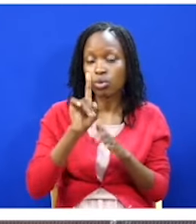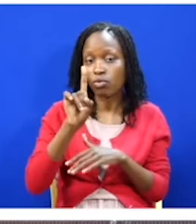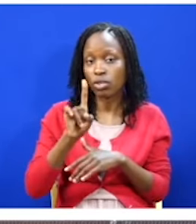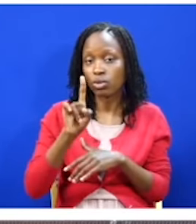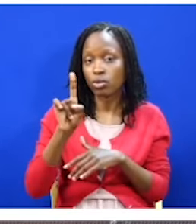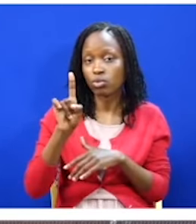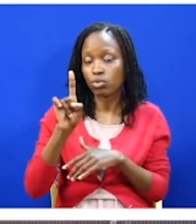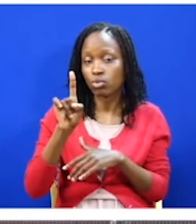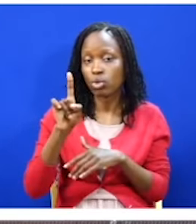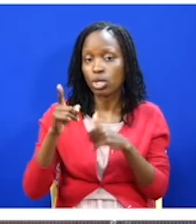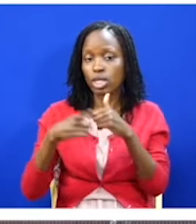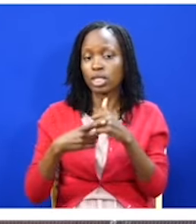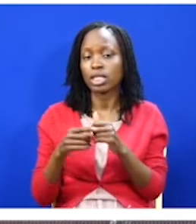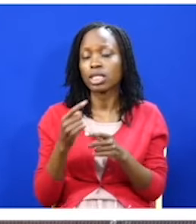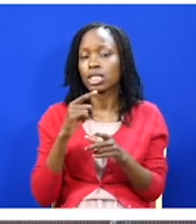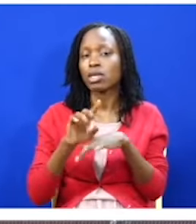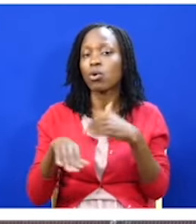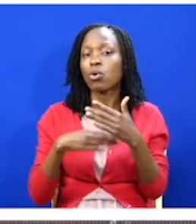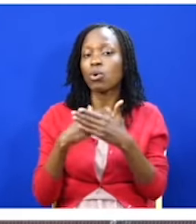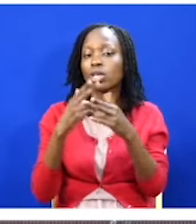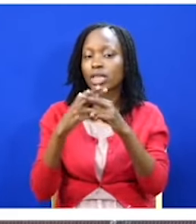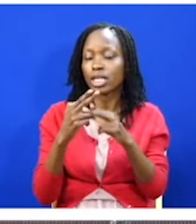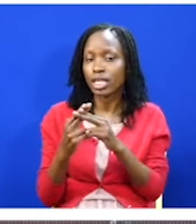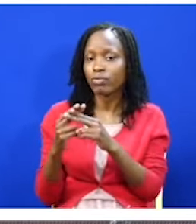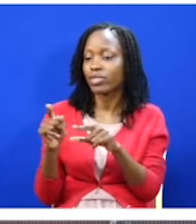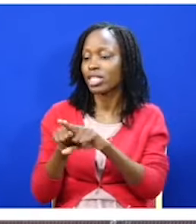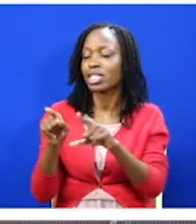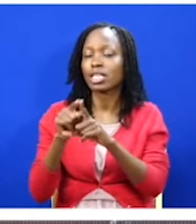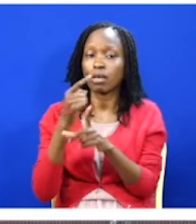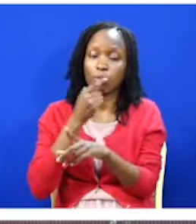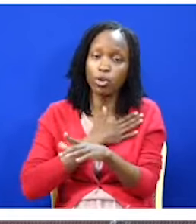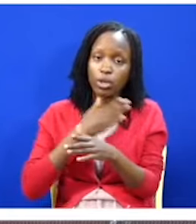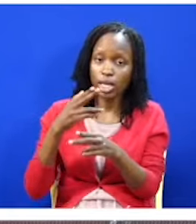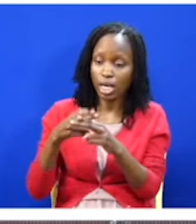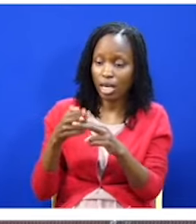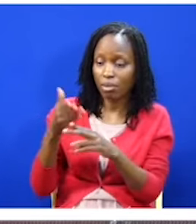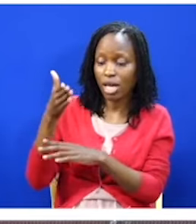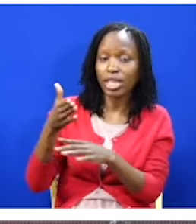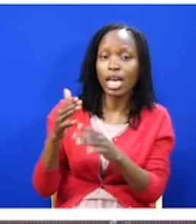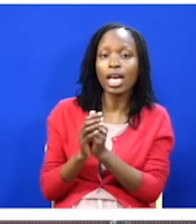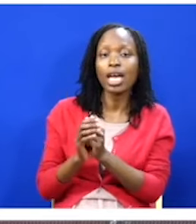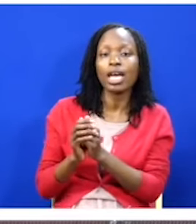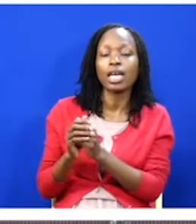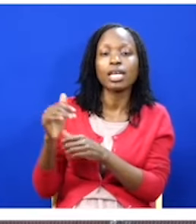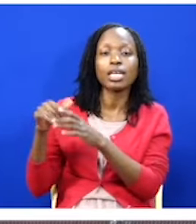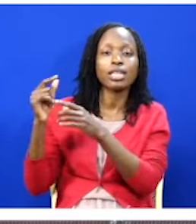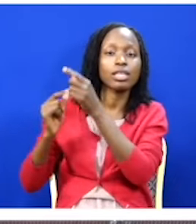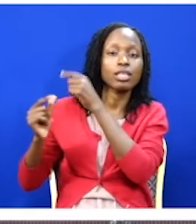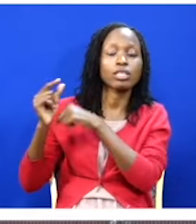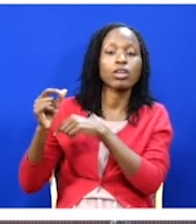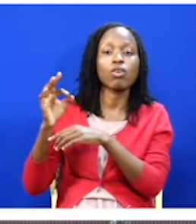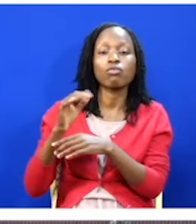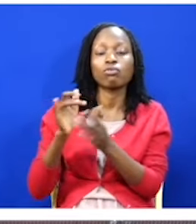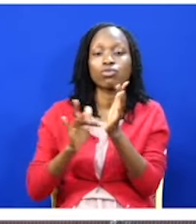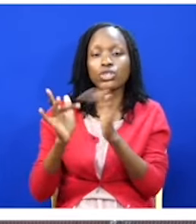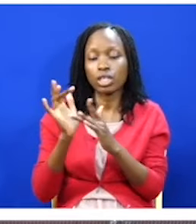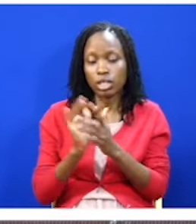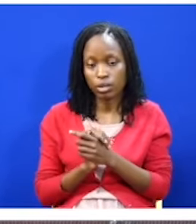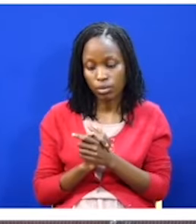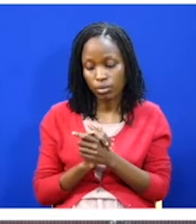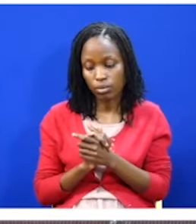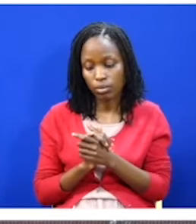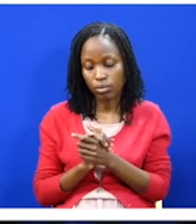Testament, all of these names, yes, including Ruth, are listed in the family line of Jesus.